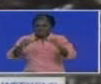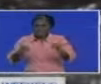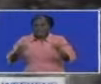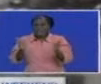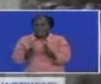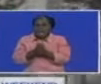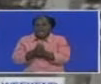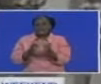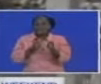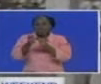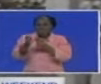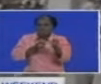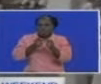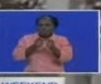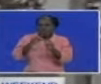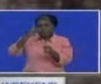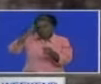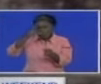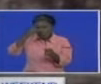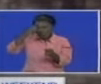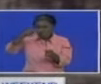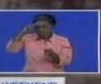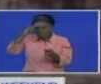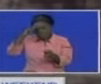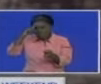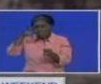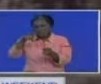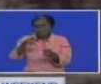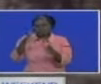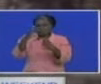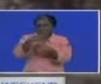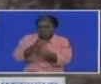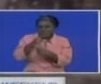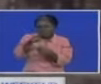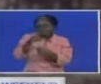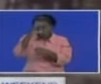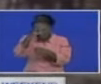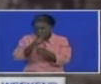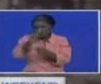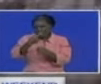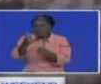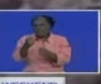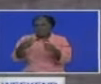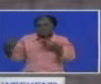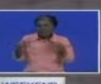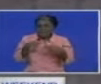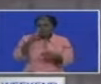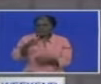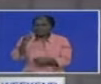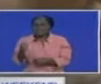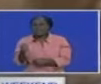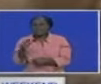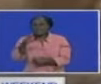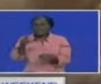principle, prompting conflicts whereby communities began to distrust and as a result fight each other. This, according